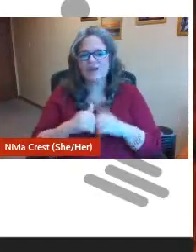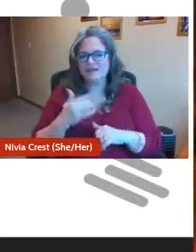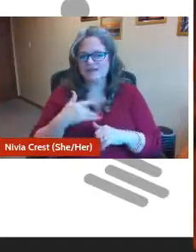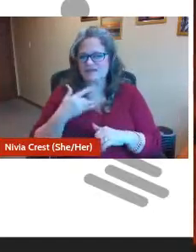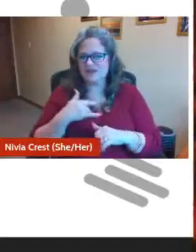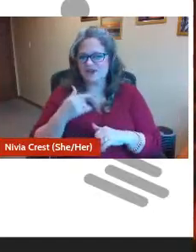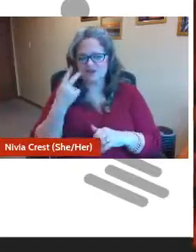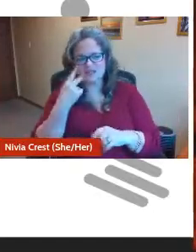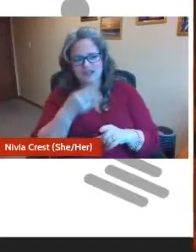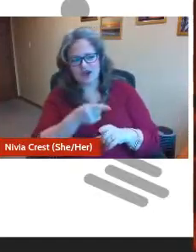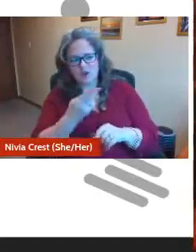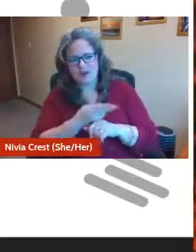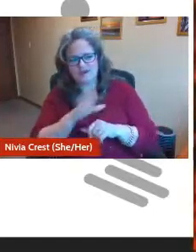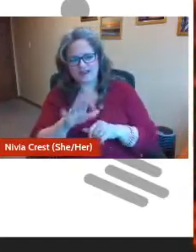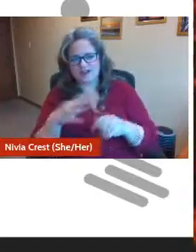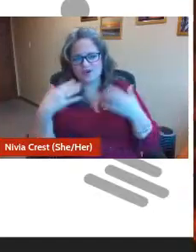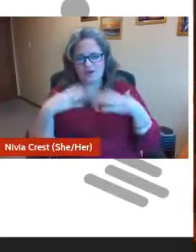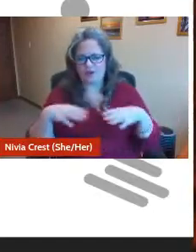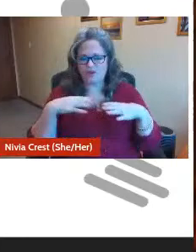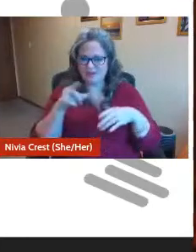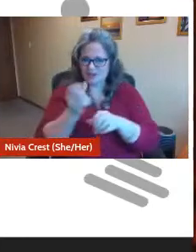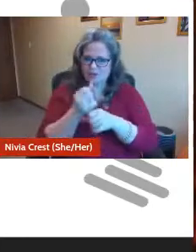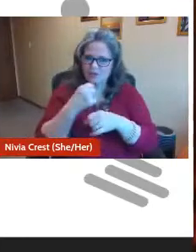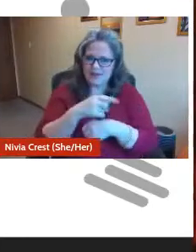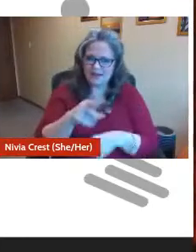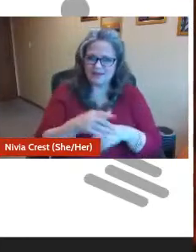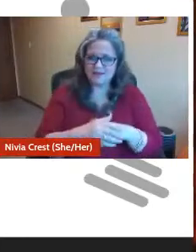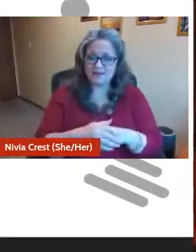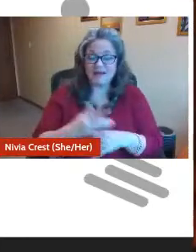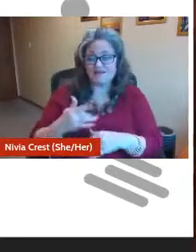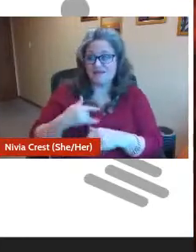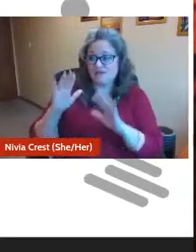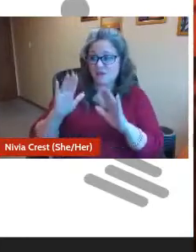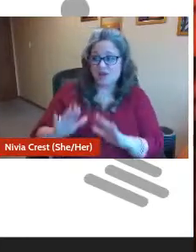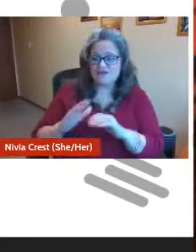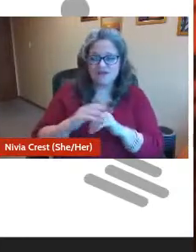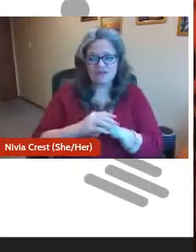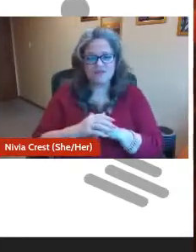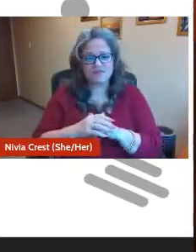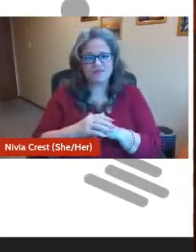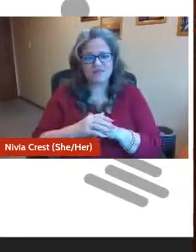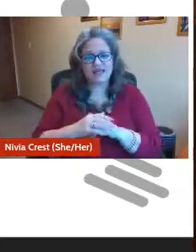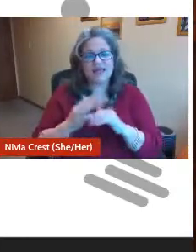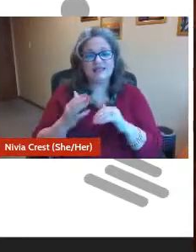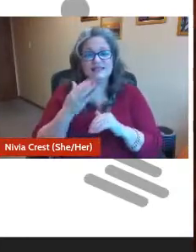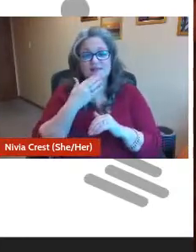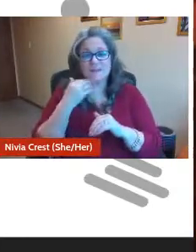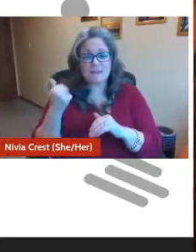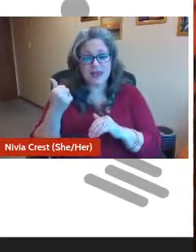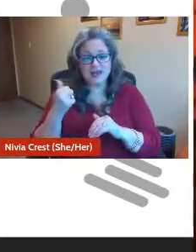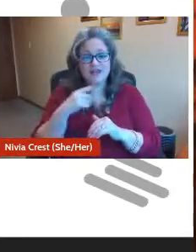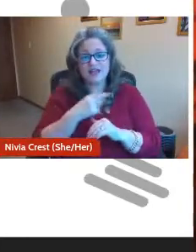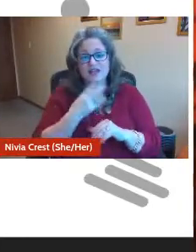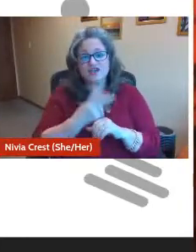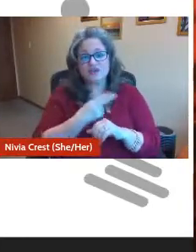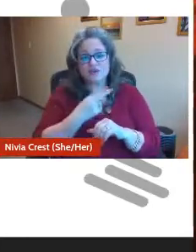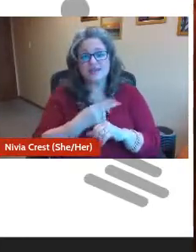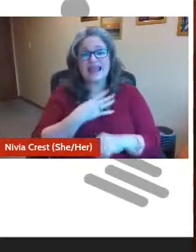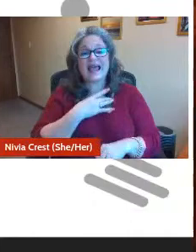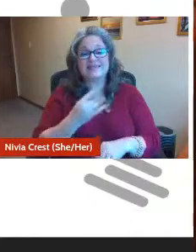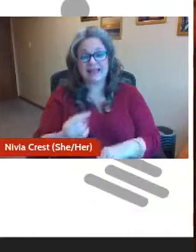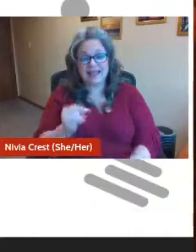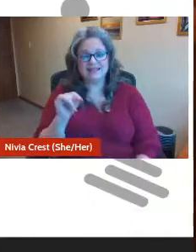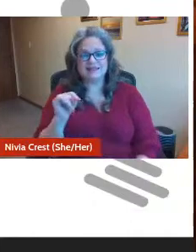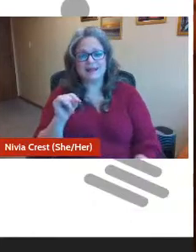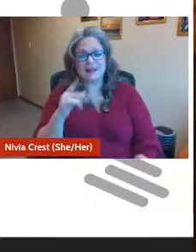see her wearing your pieces that you created? It feels wonderful. And actually, it feels even better that she put it on and liked it,